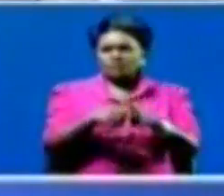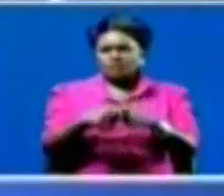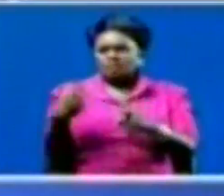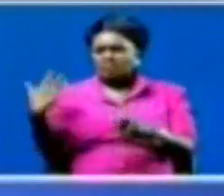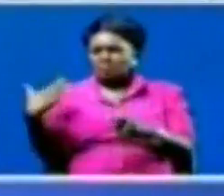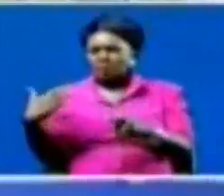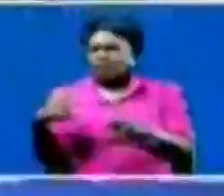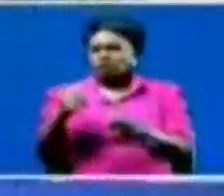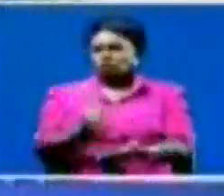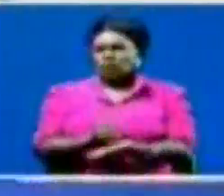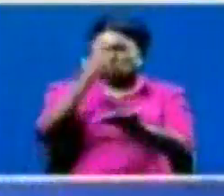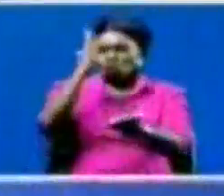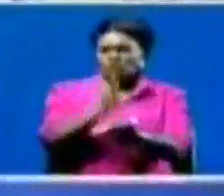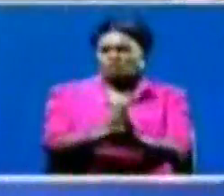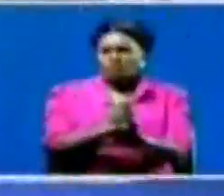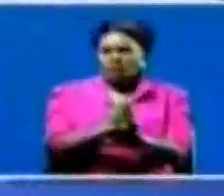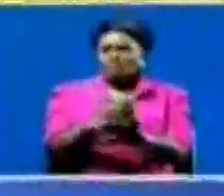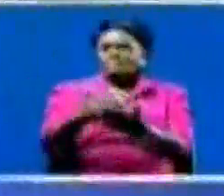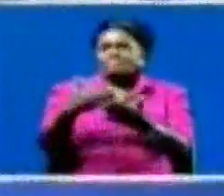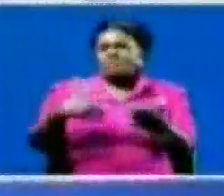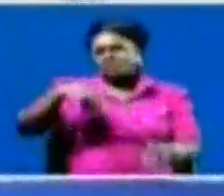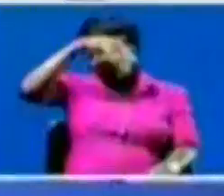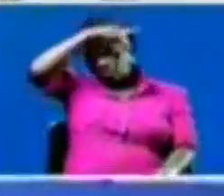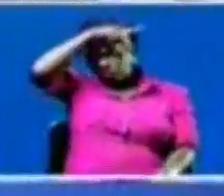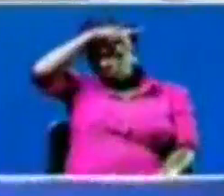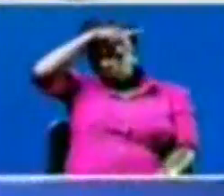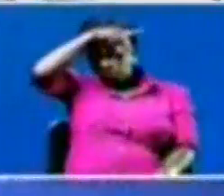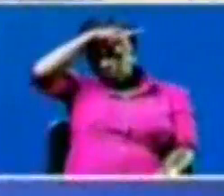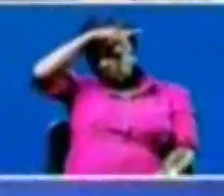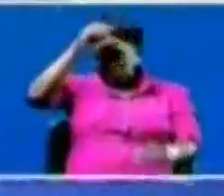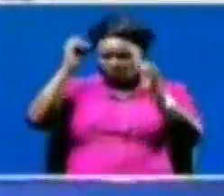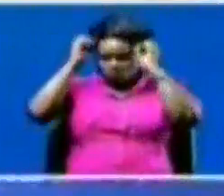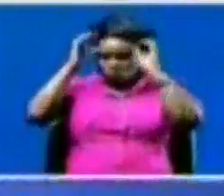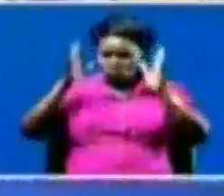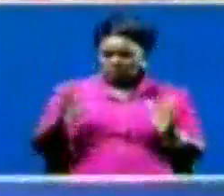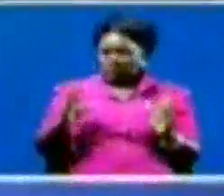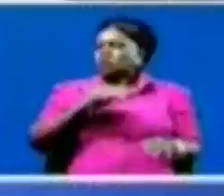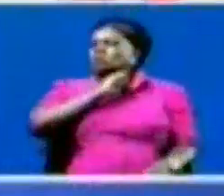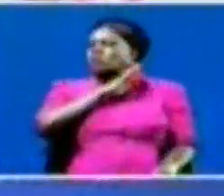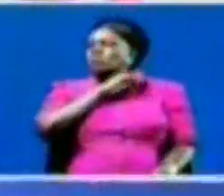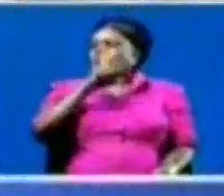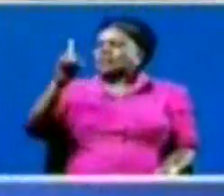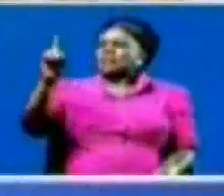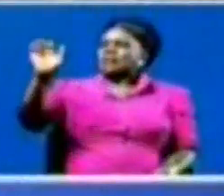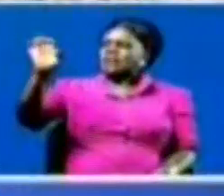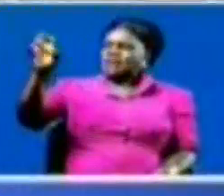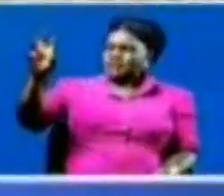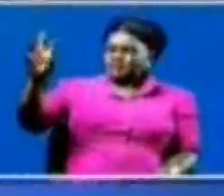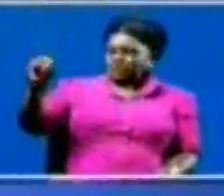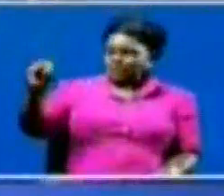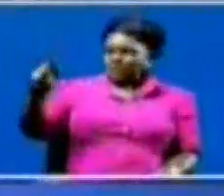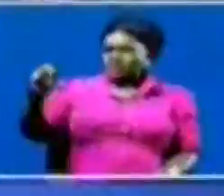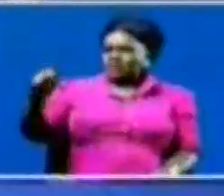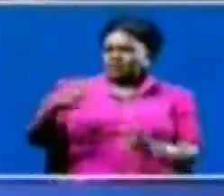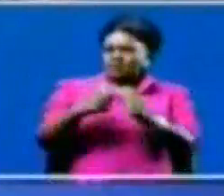to enable them confirm their results ahead of the graduation. These students cried foul that the Dean of Academics declined